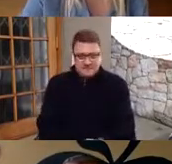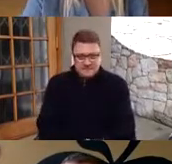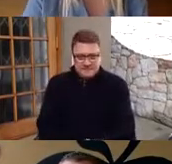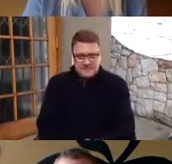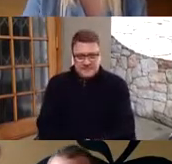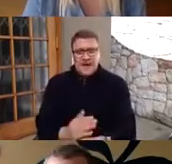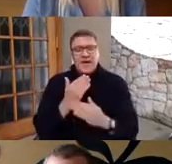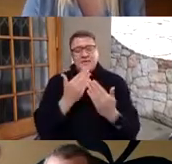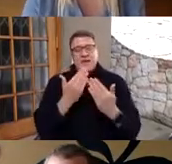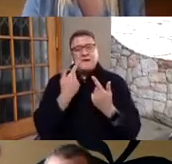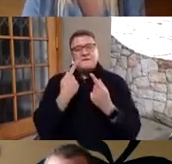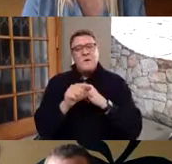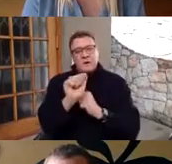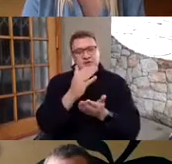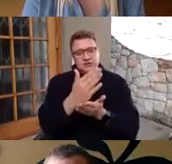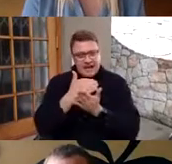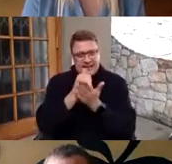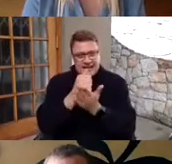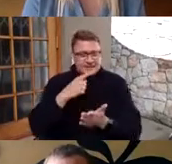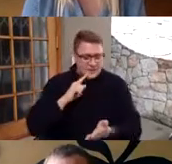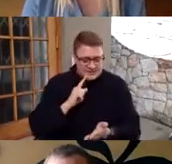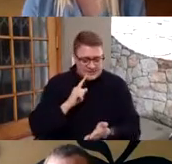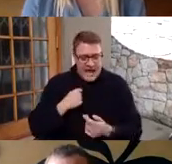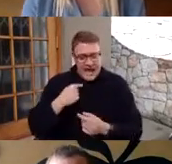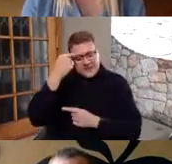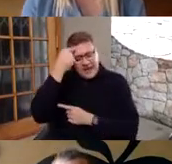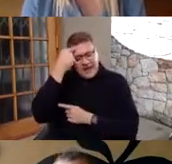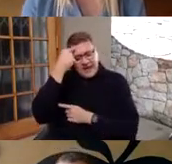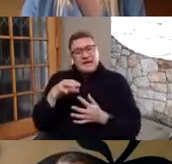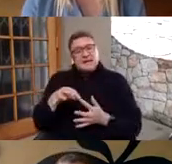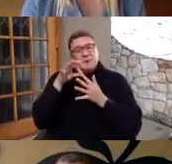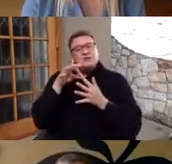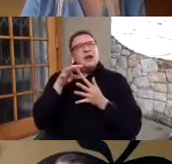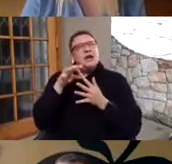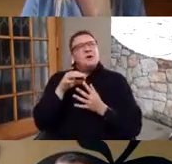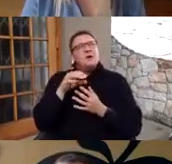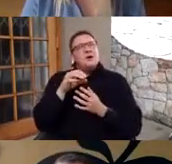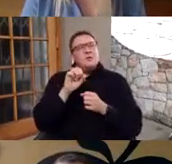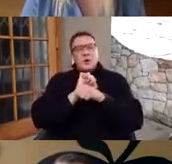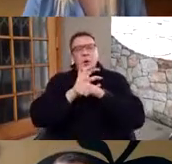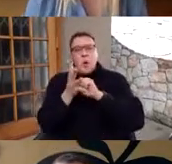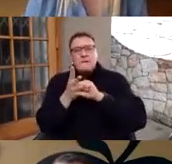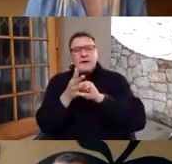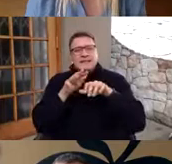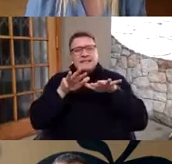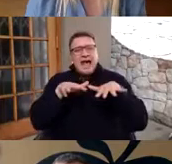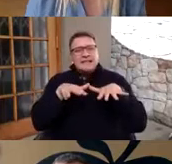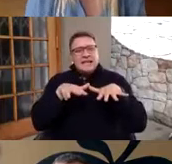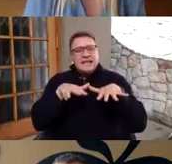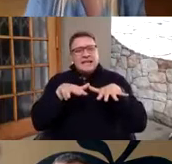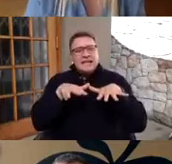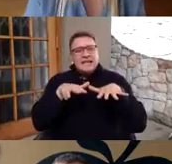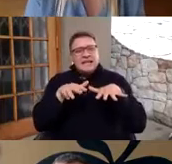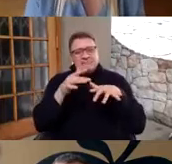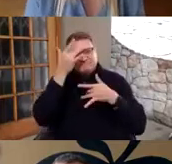for sharing that with us, Terence. I think, especially in light of COVID-19, we know that potentially a huge